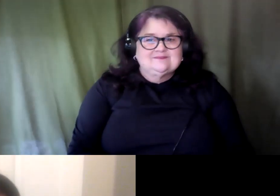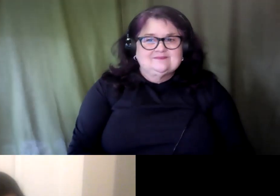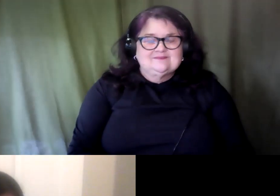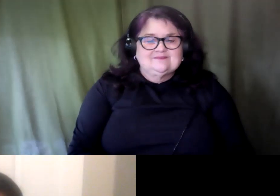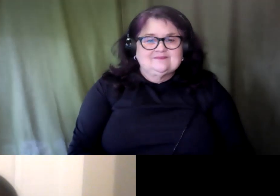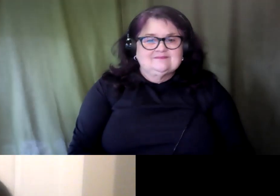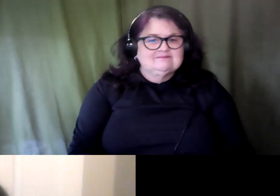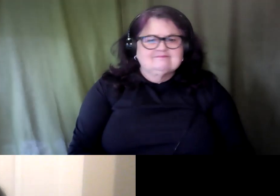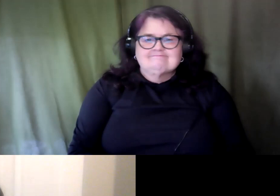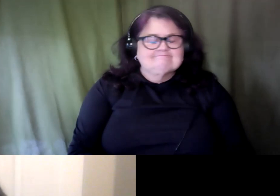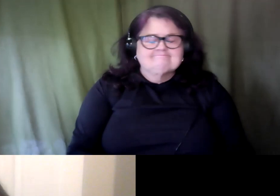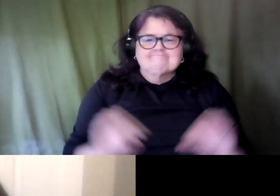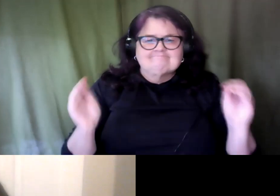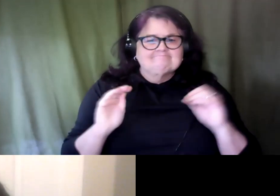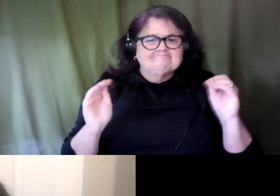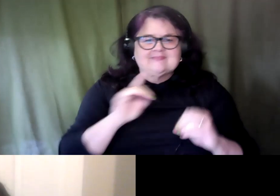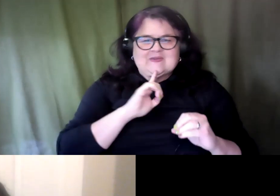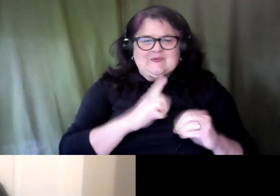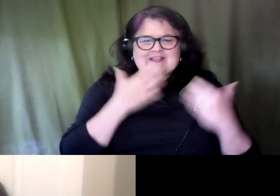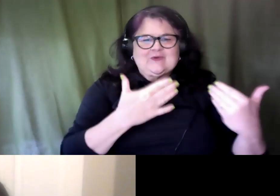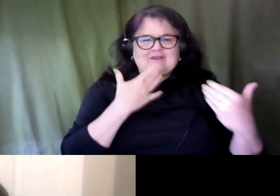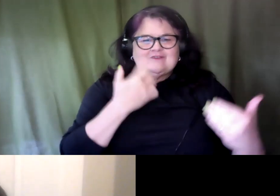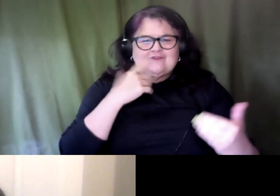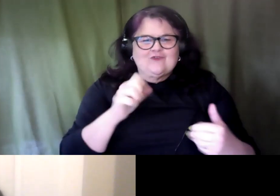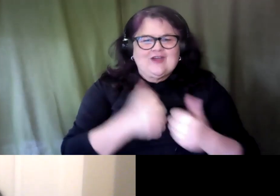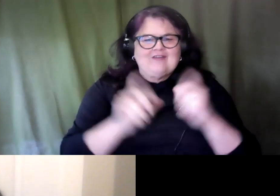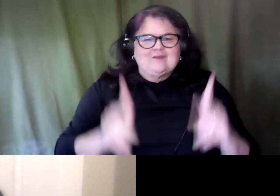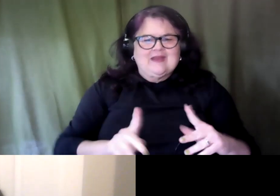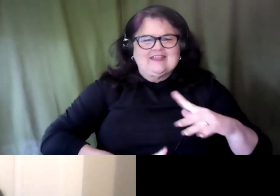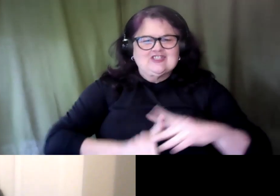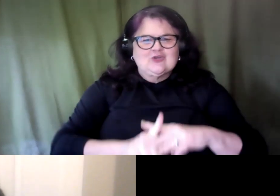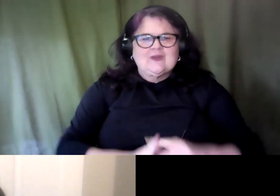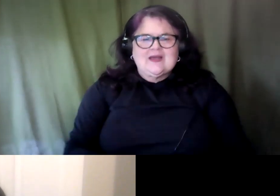No, nothing at all. I'm just so grateful for everyone who showed up.